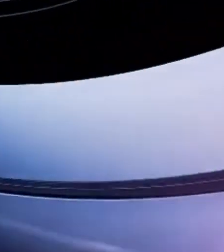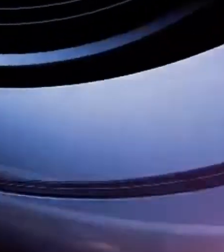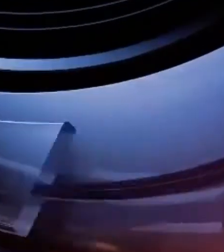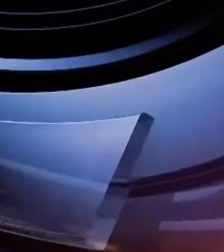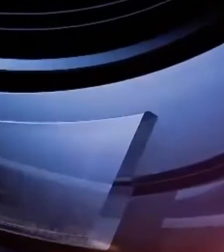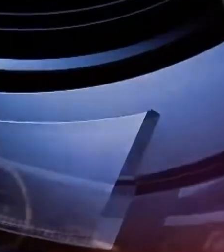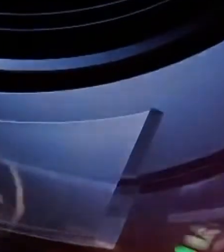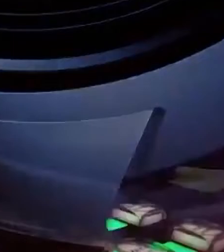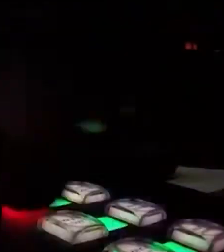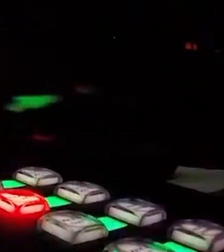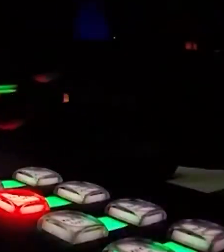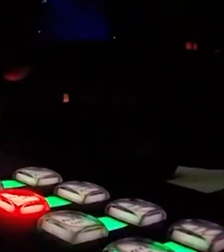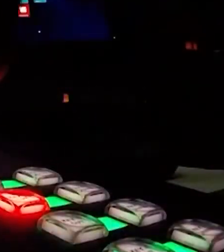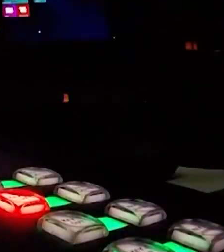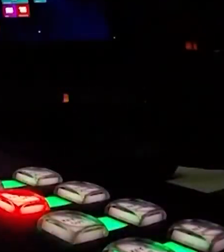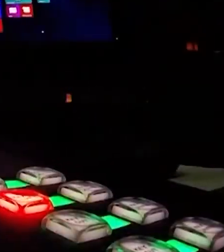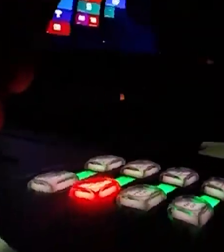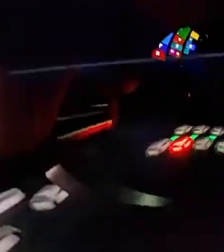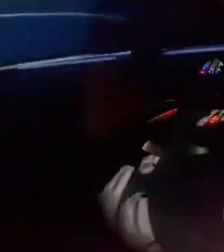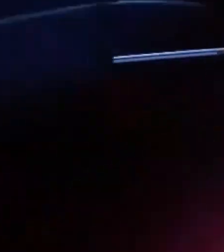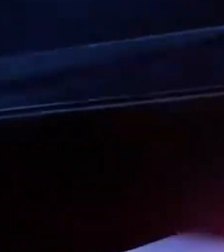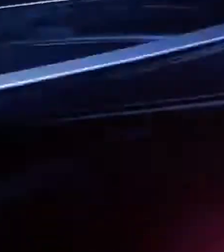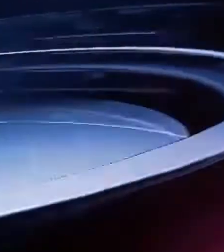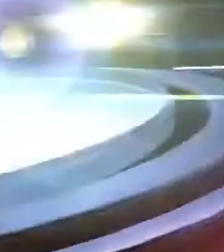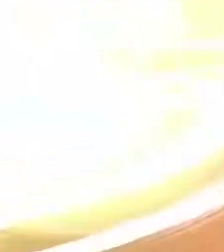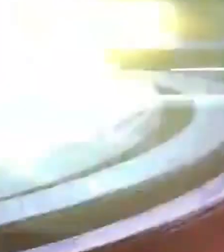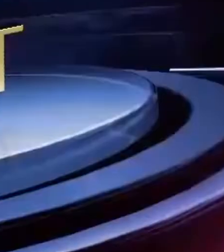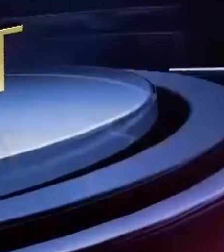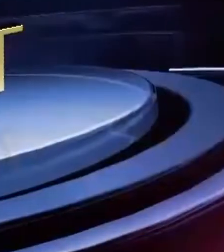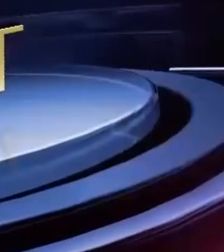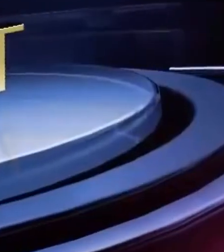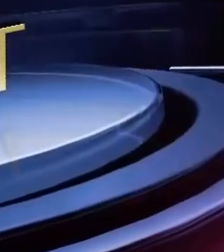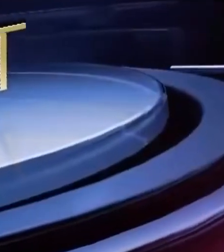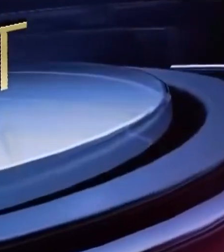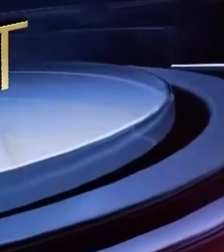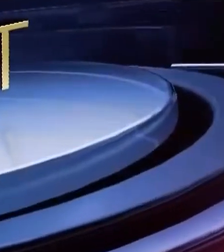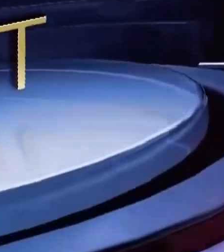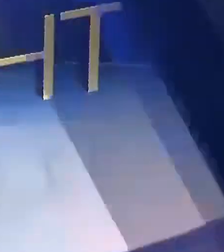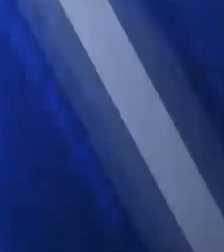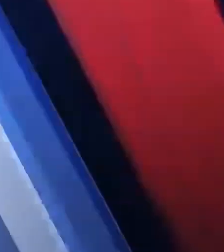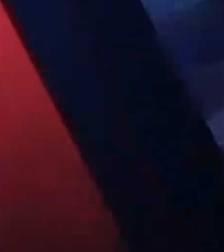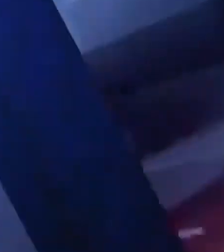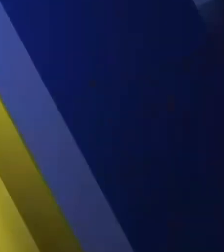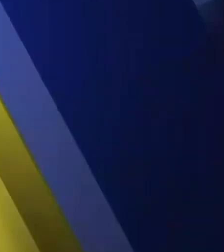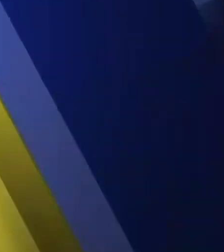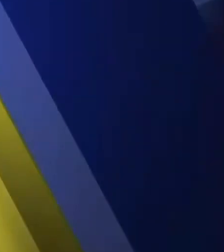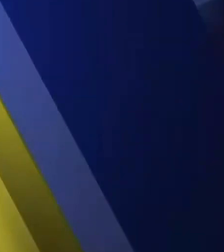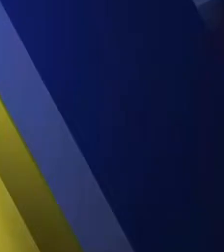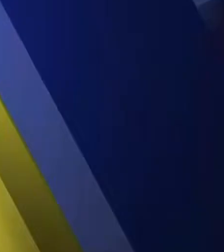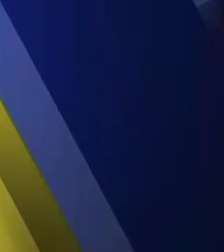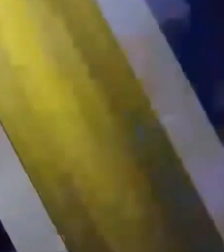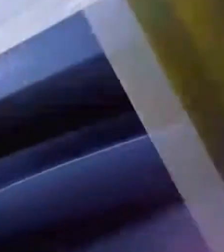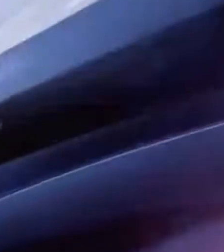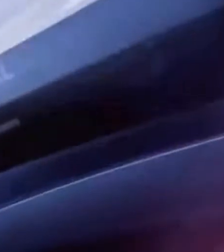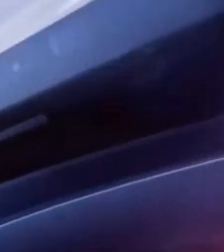Broadcasting from our studios in the Pine St. Michael, this is CBC NewsNight, starting now.